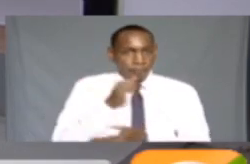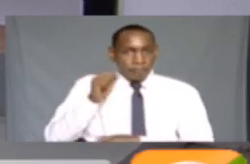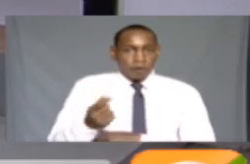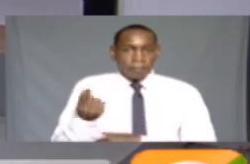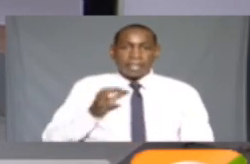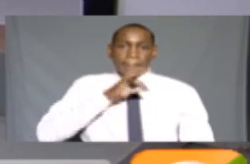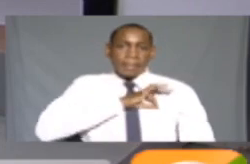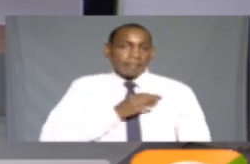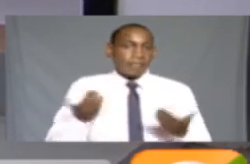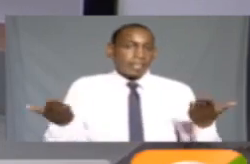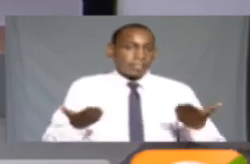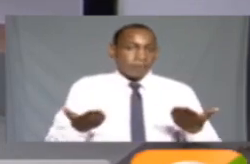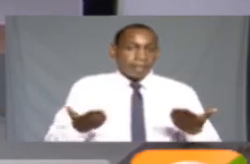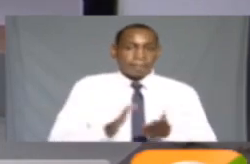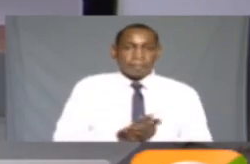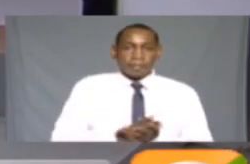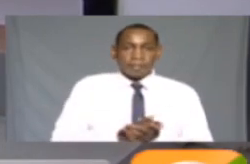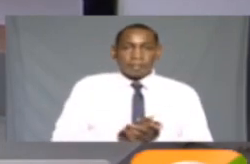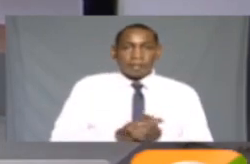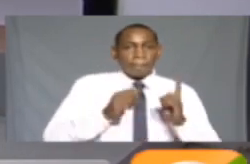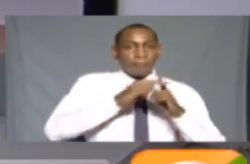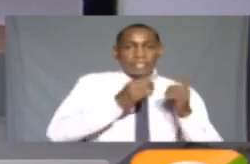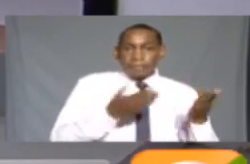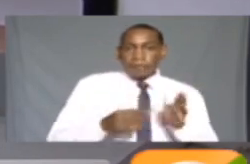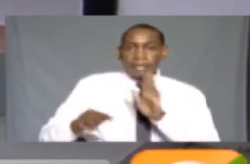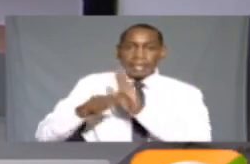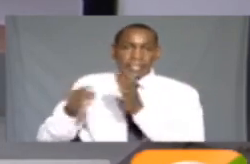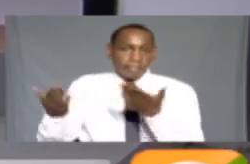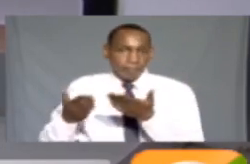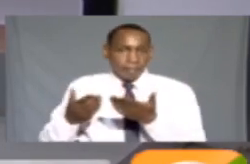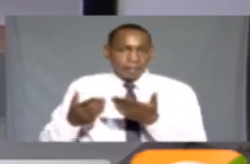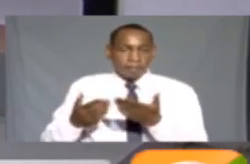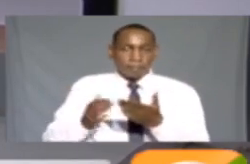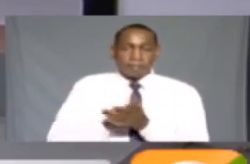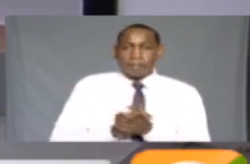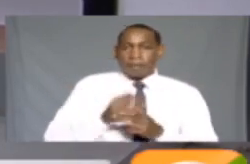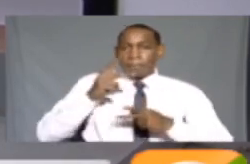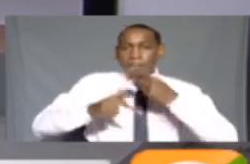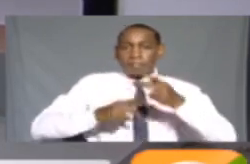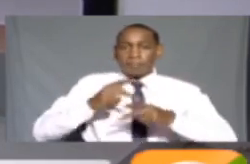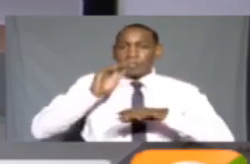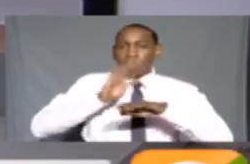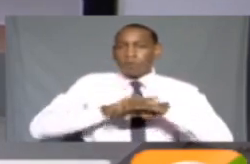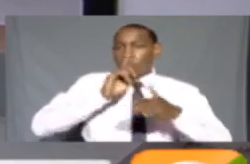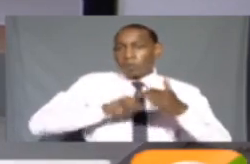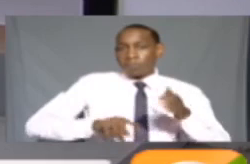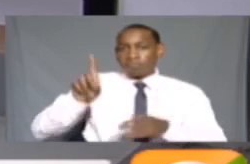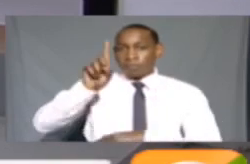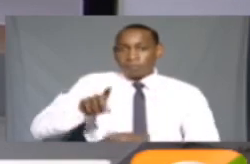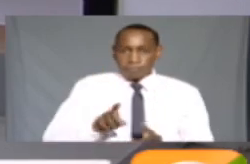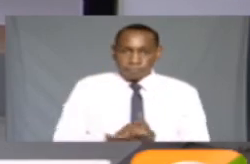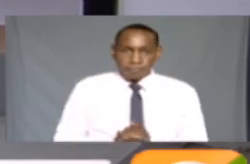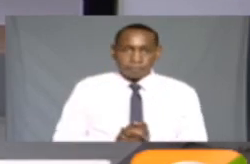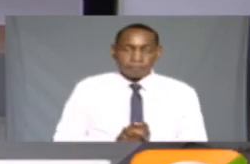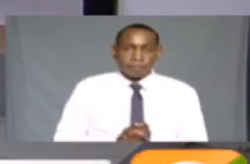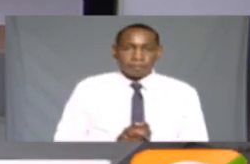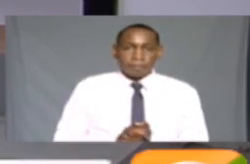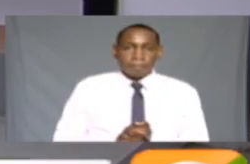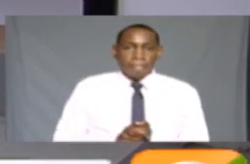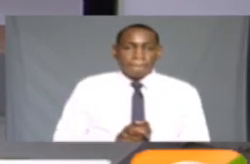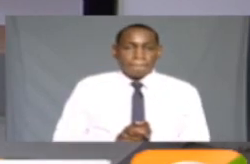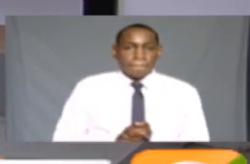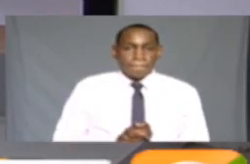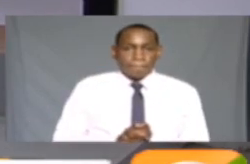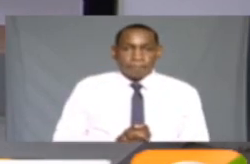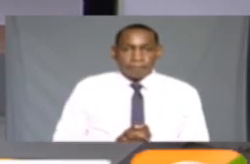the benefits? What are the pros and cons? Why even bother with this process, besides the fact that it is a constitutional requirement in our case? Well,